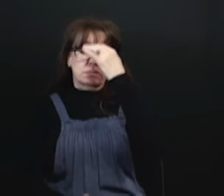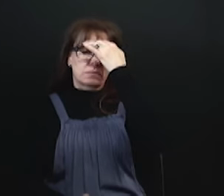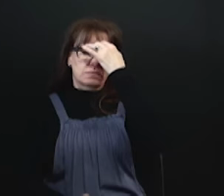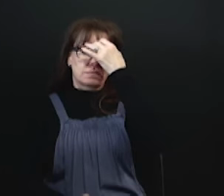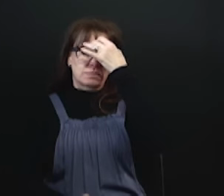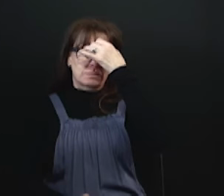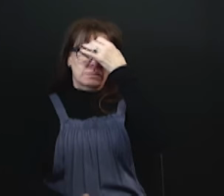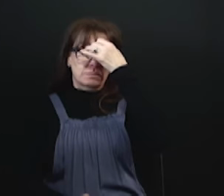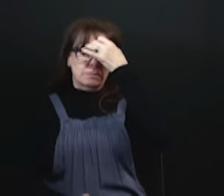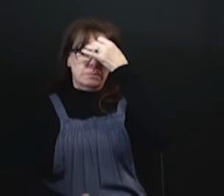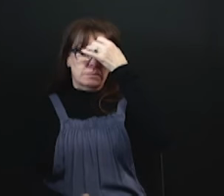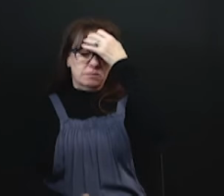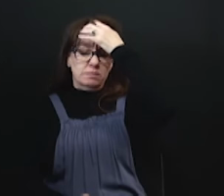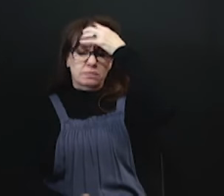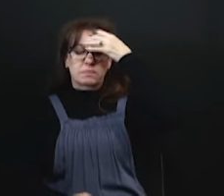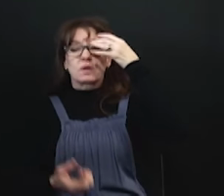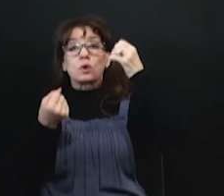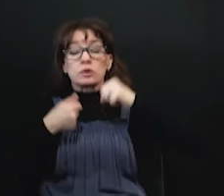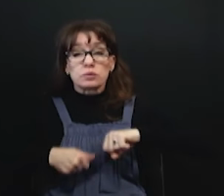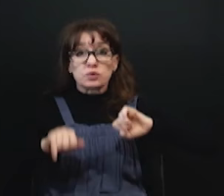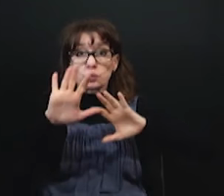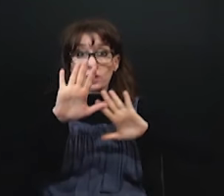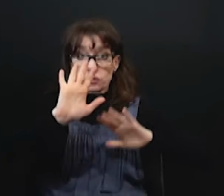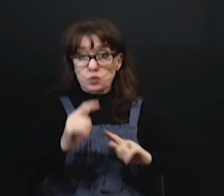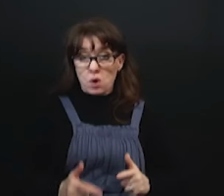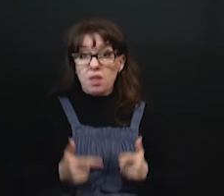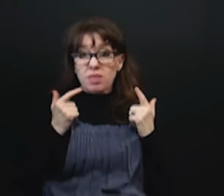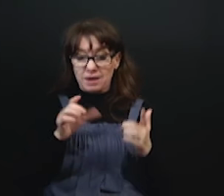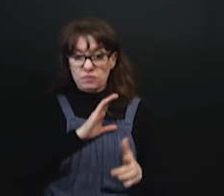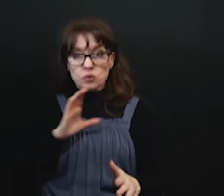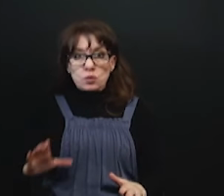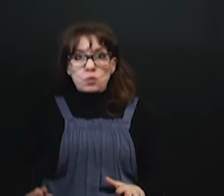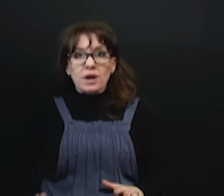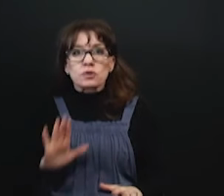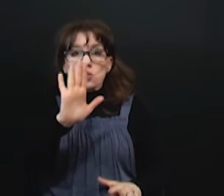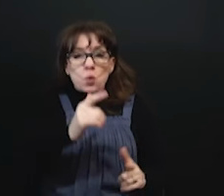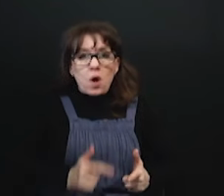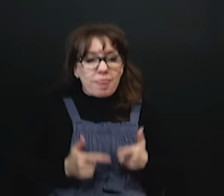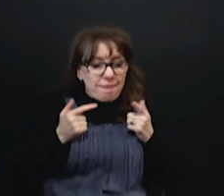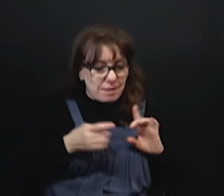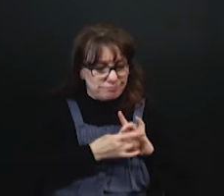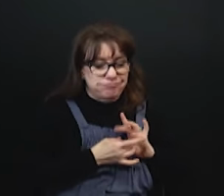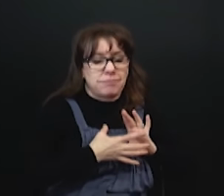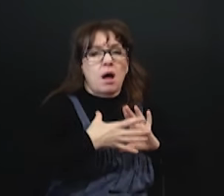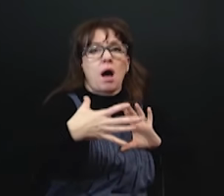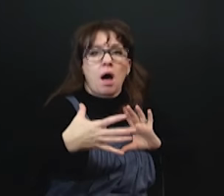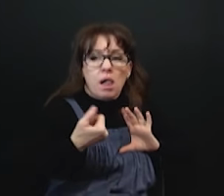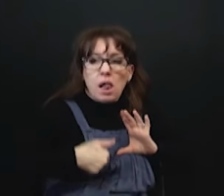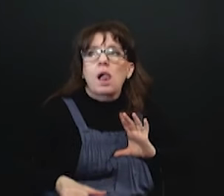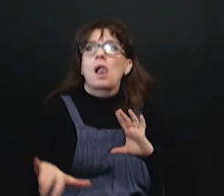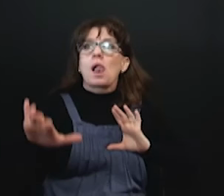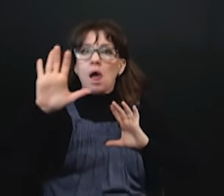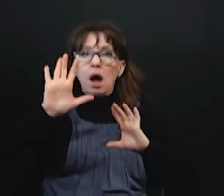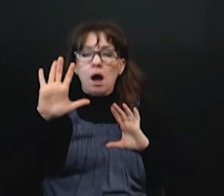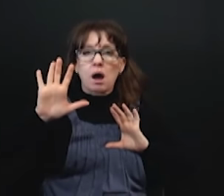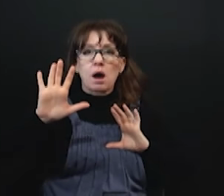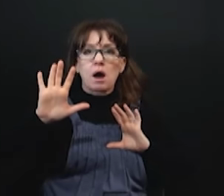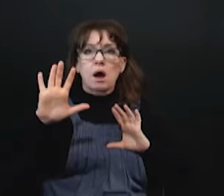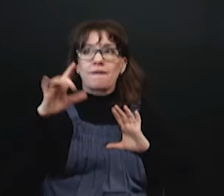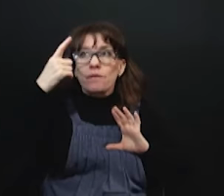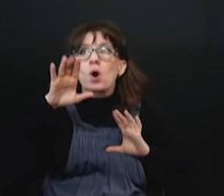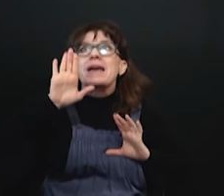Surrendering your life to Christ. Losing your life, as Jesus says. Choosing to give it up